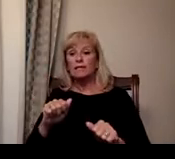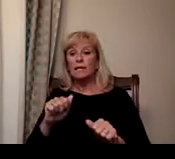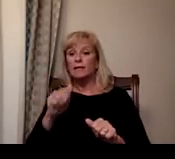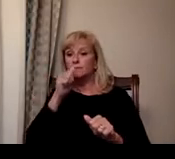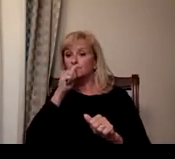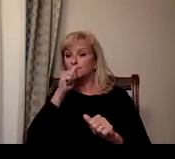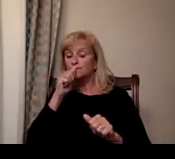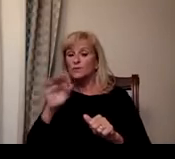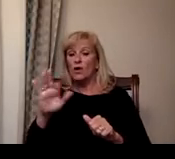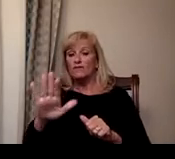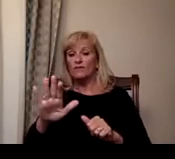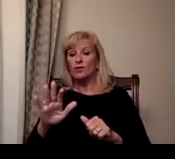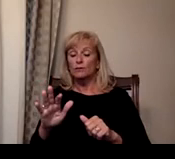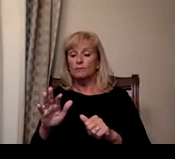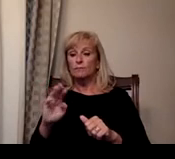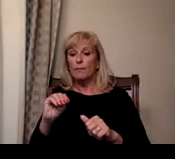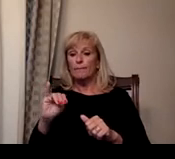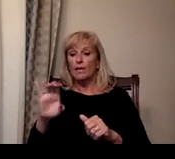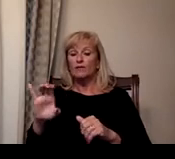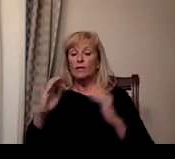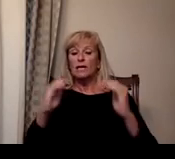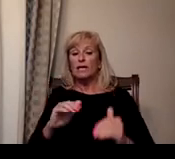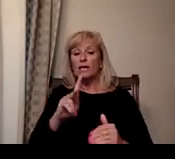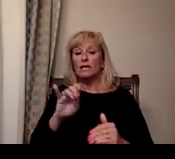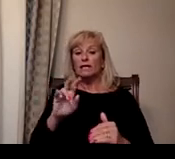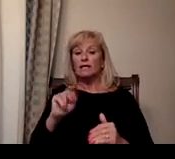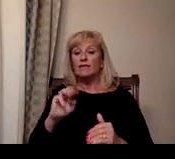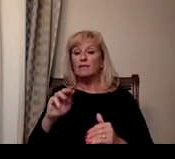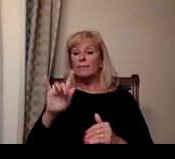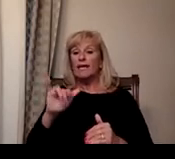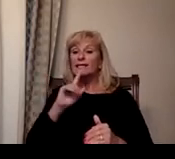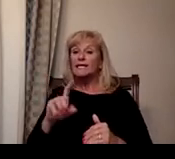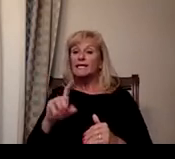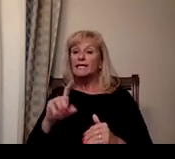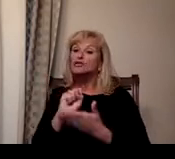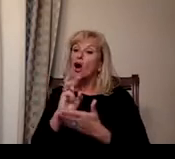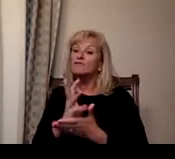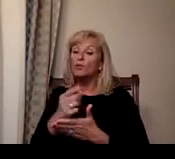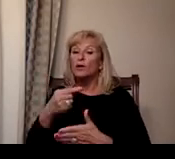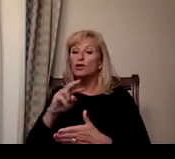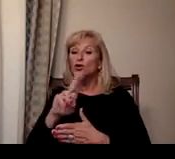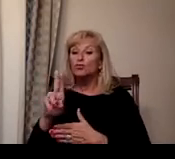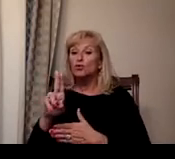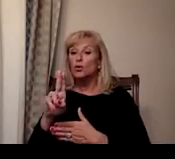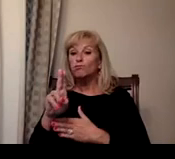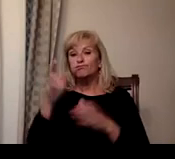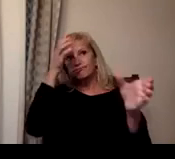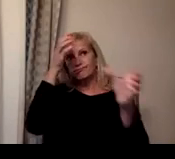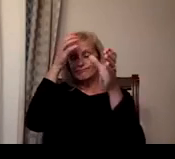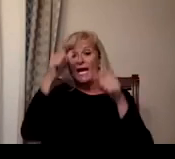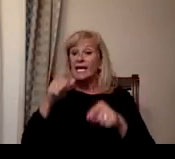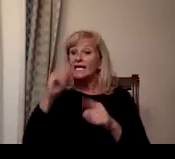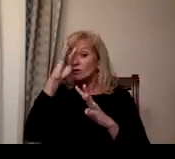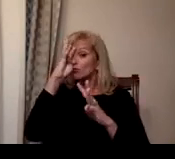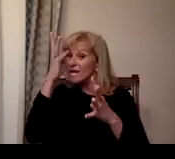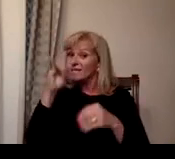yourself, that would be great. We have Kevin Manley, who's our software guru, innovative engineer, and he actually created that